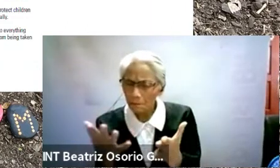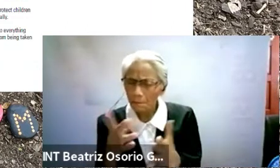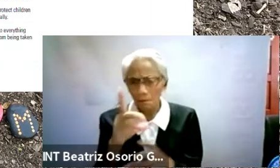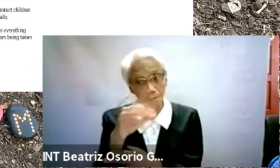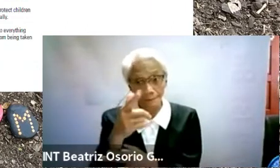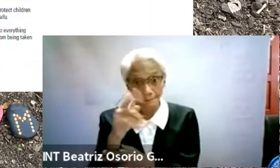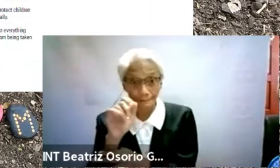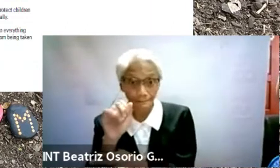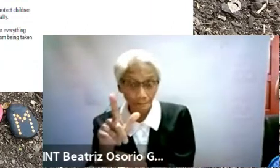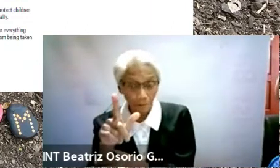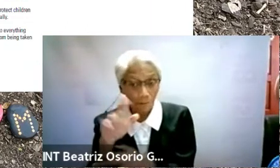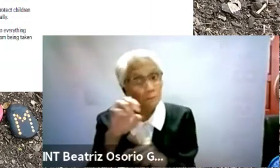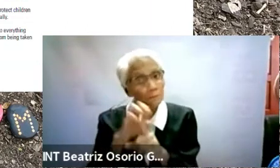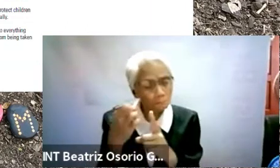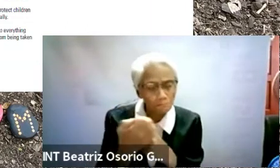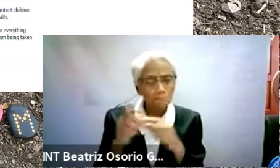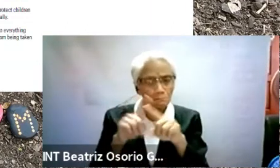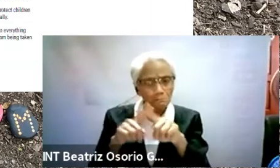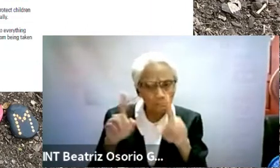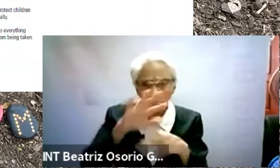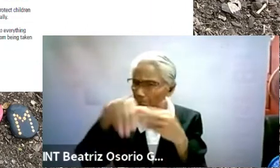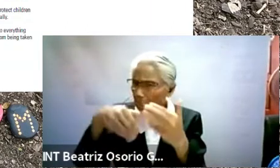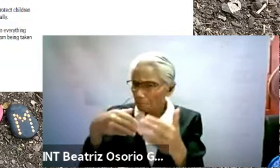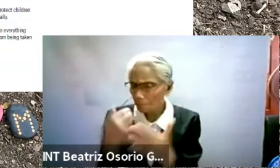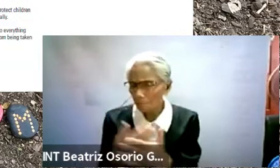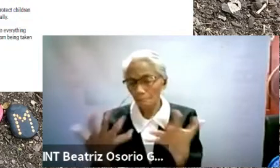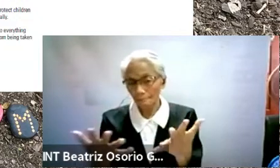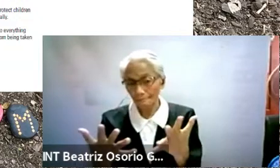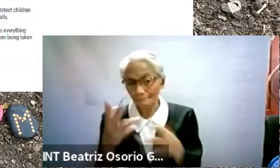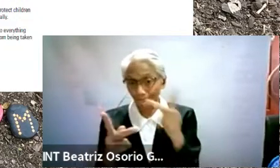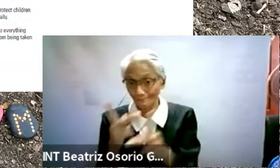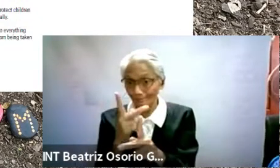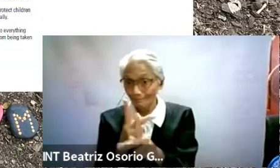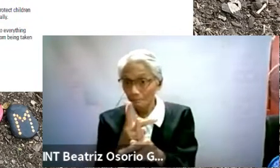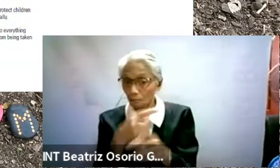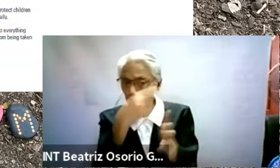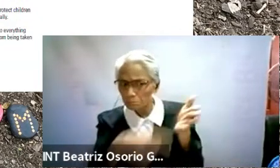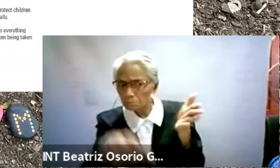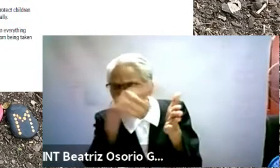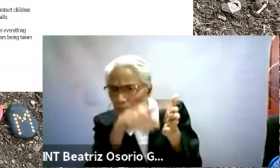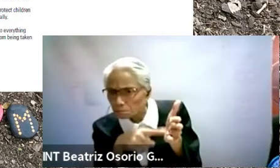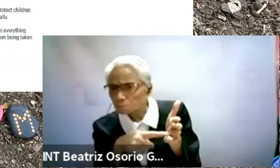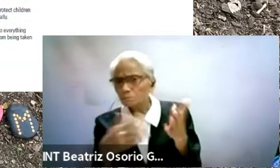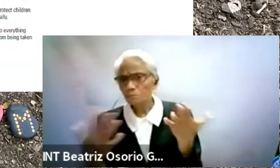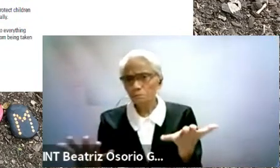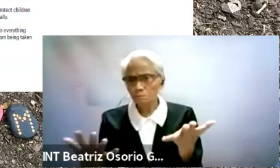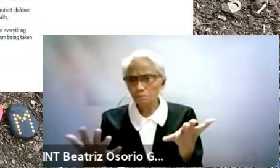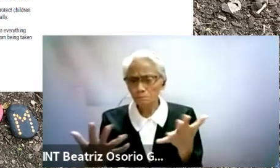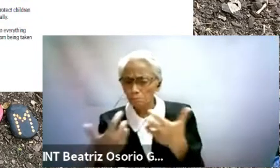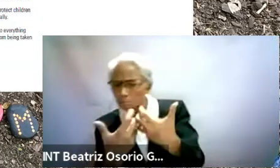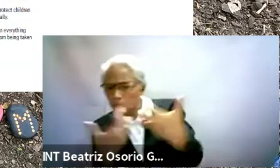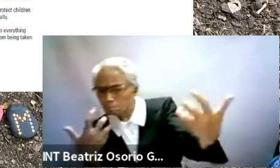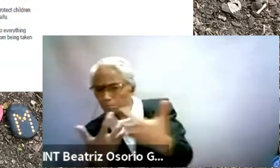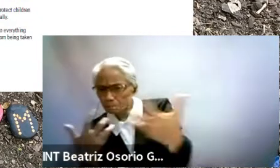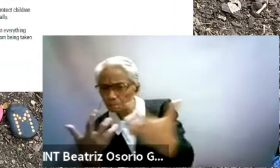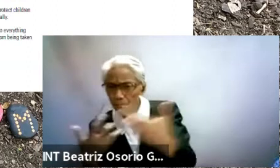environment where all kinds of discrimination and exclusion, often calculated by